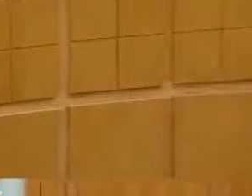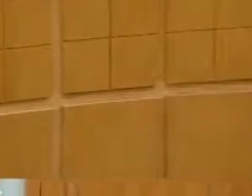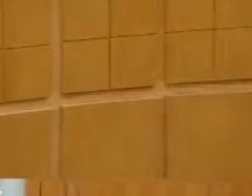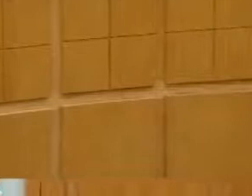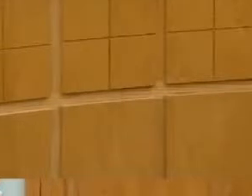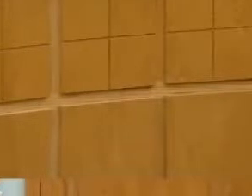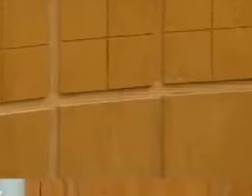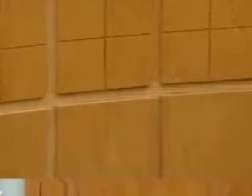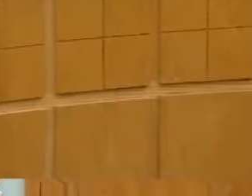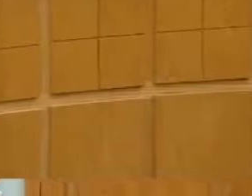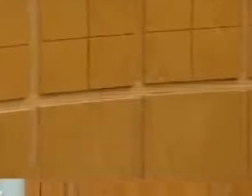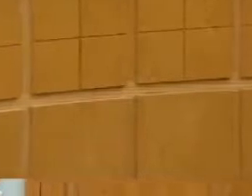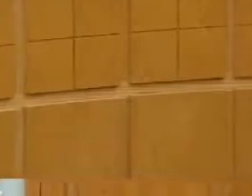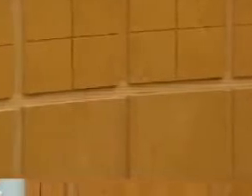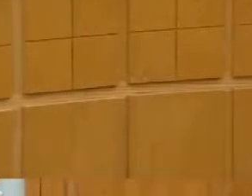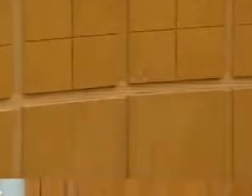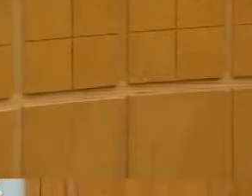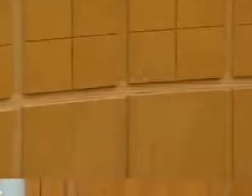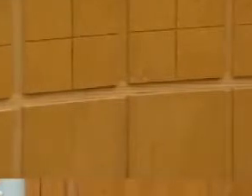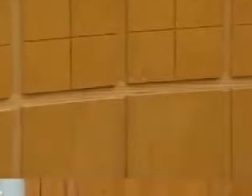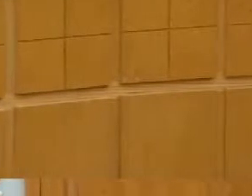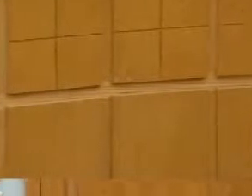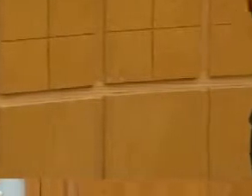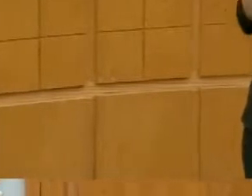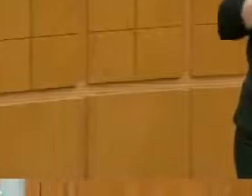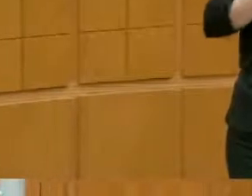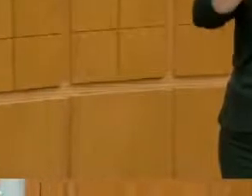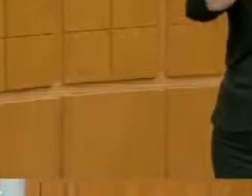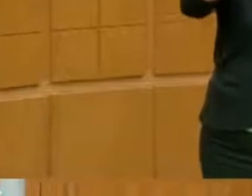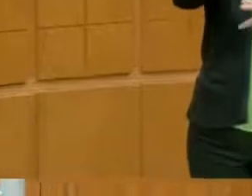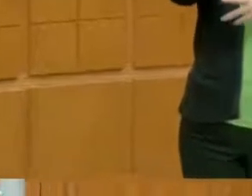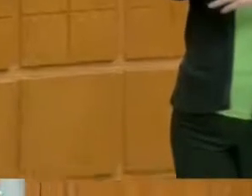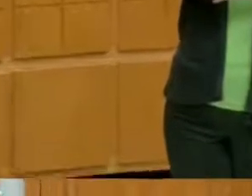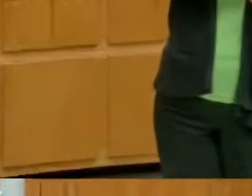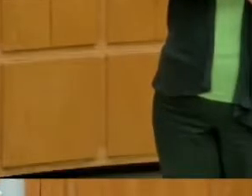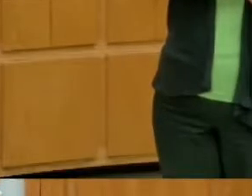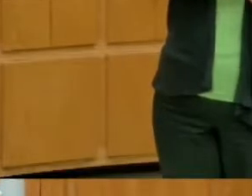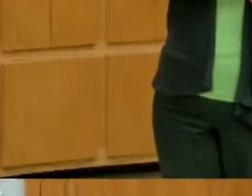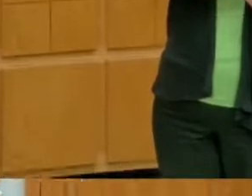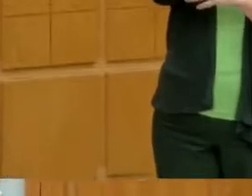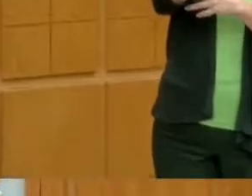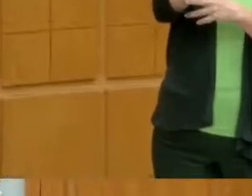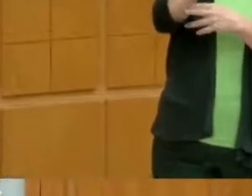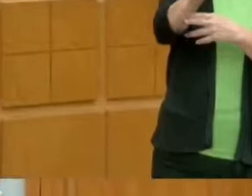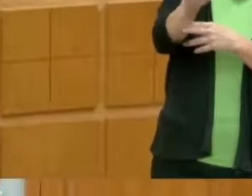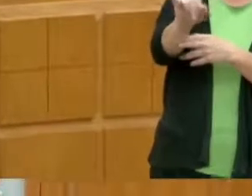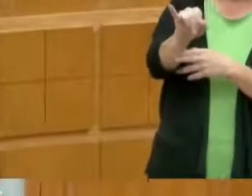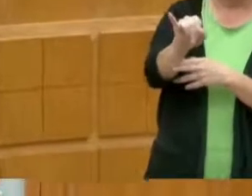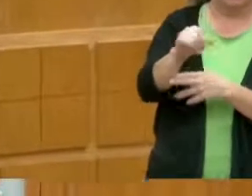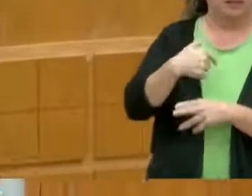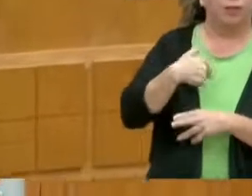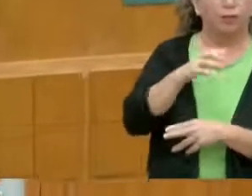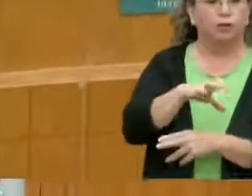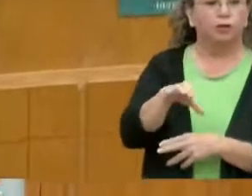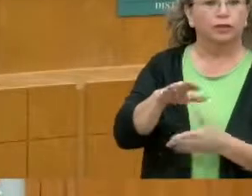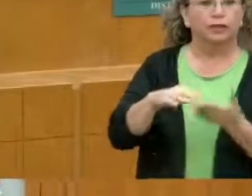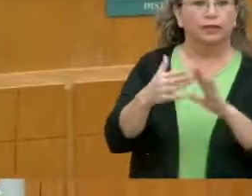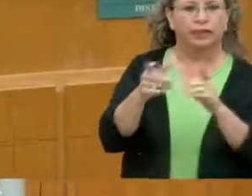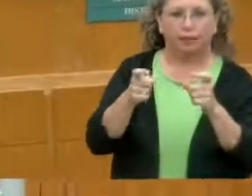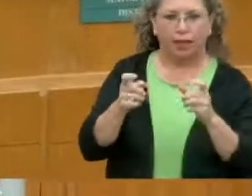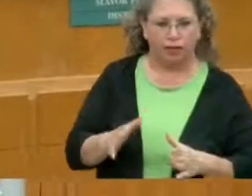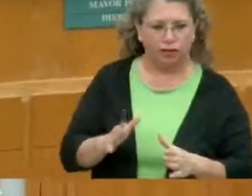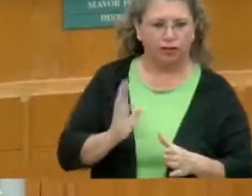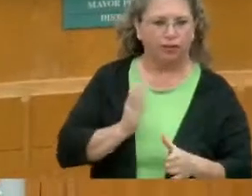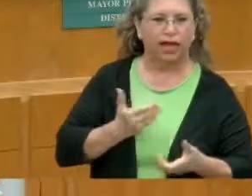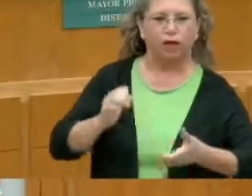Okay. All right, great. Good afternoon, everybody. My name is Peter Zanoni. I'm Corpus Christi City Manager, and this is our joint City